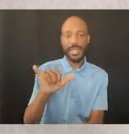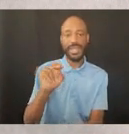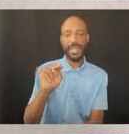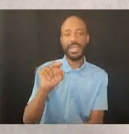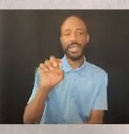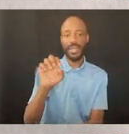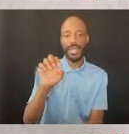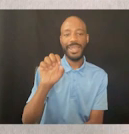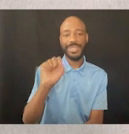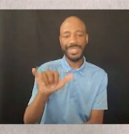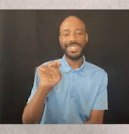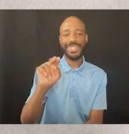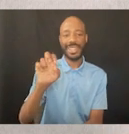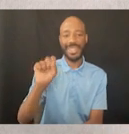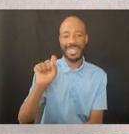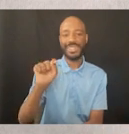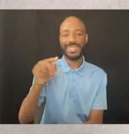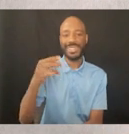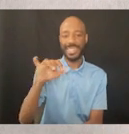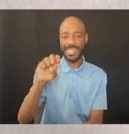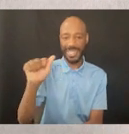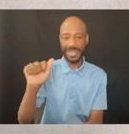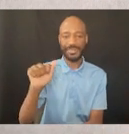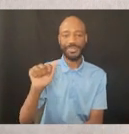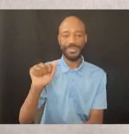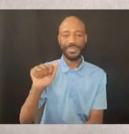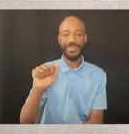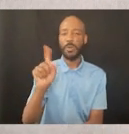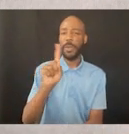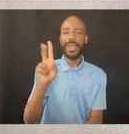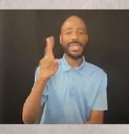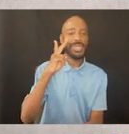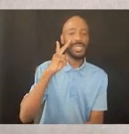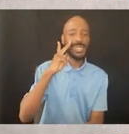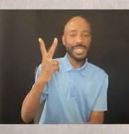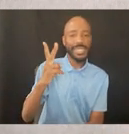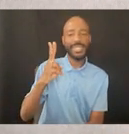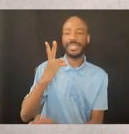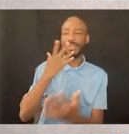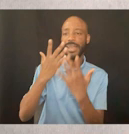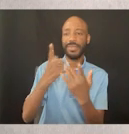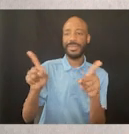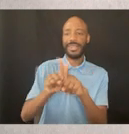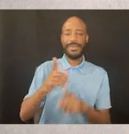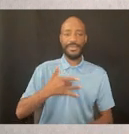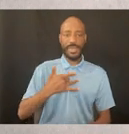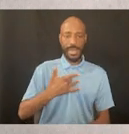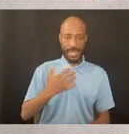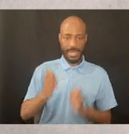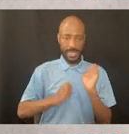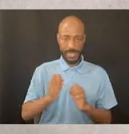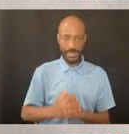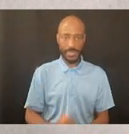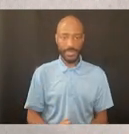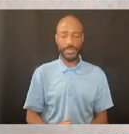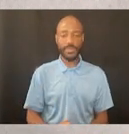Austin's work combines a mixture of his own painting and AI prompts and multimedia. So